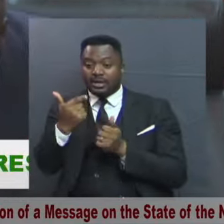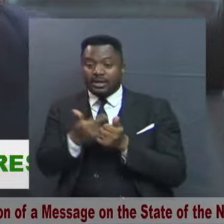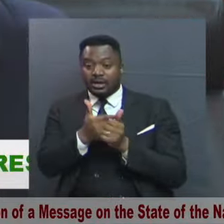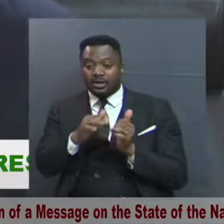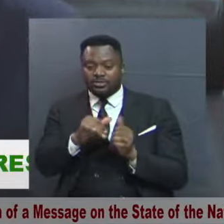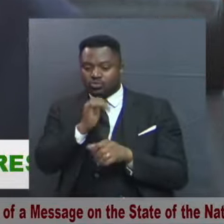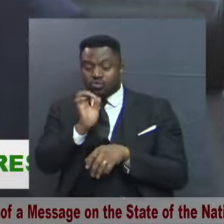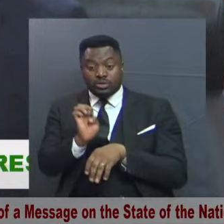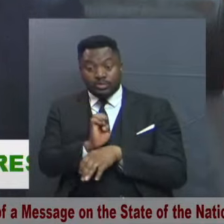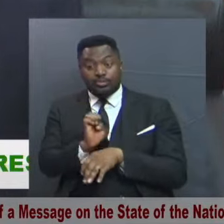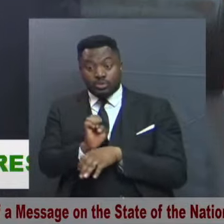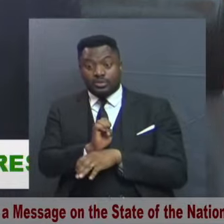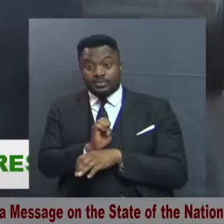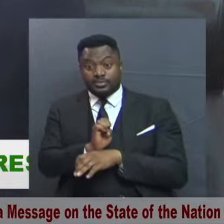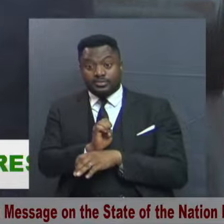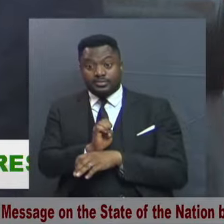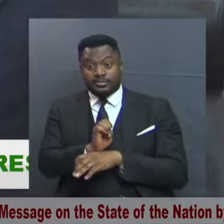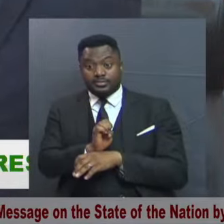is